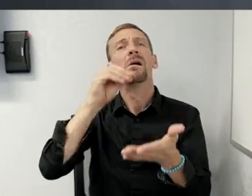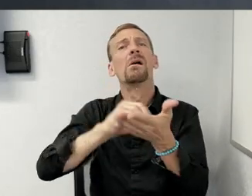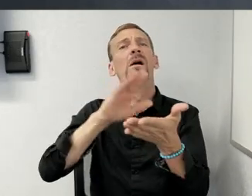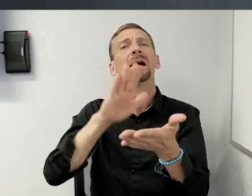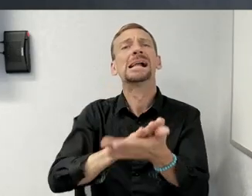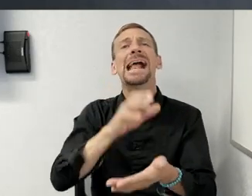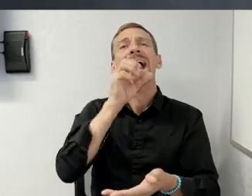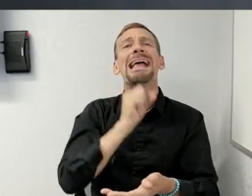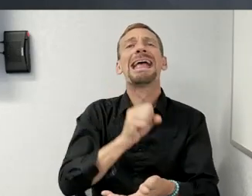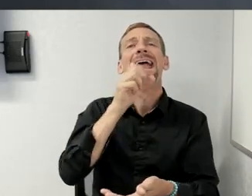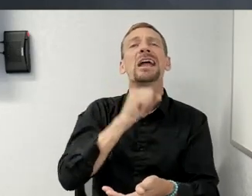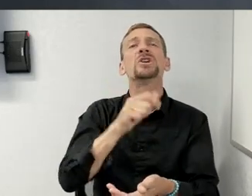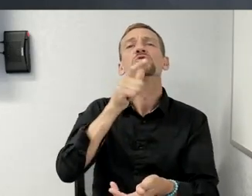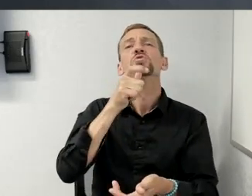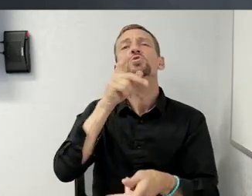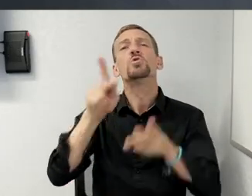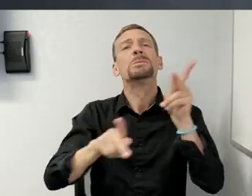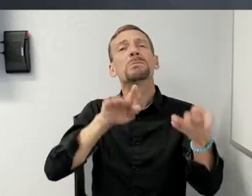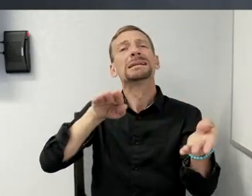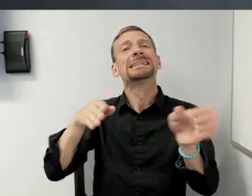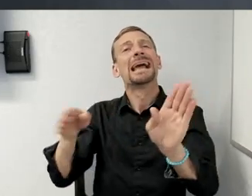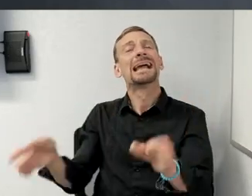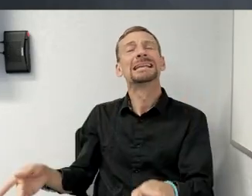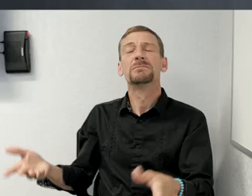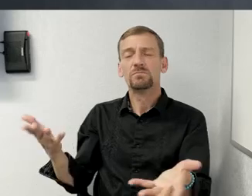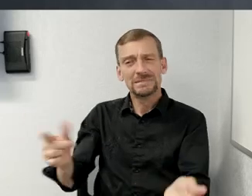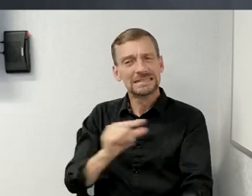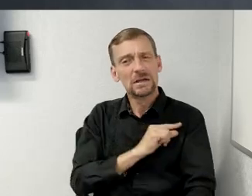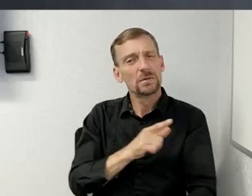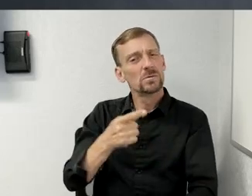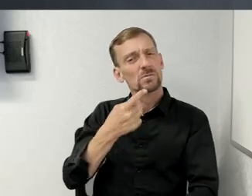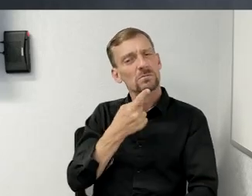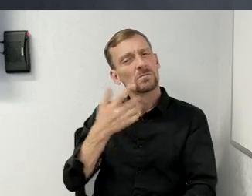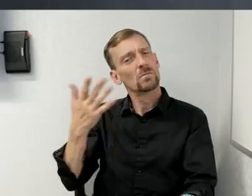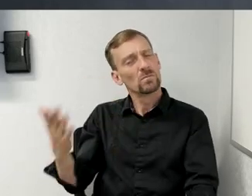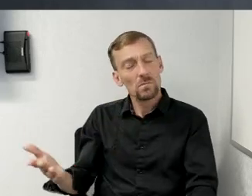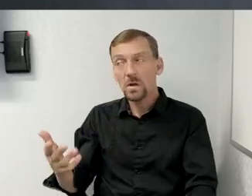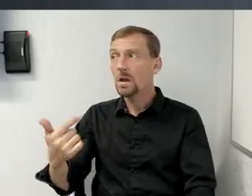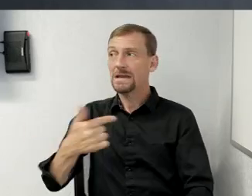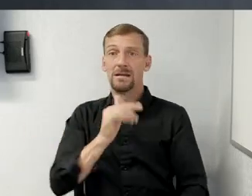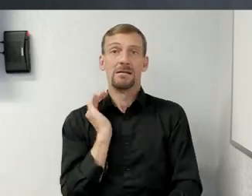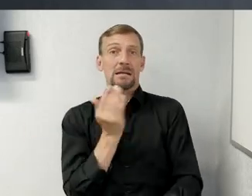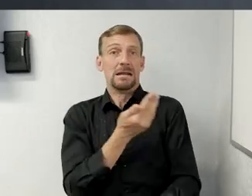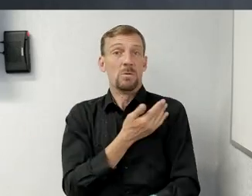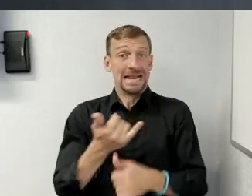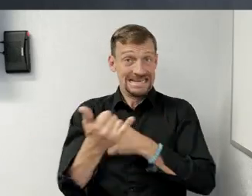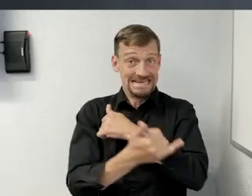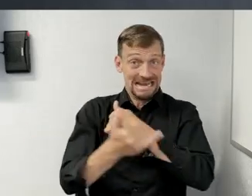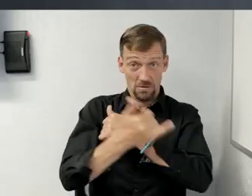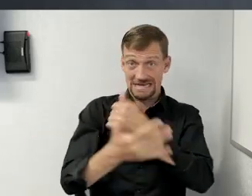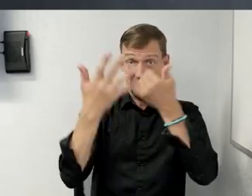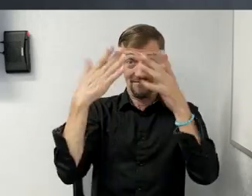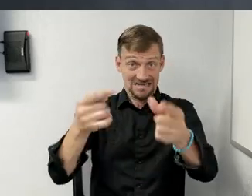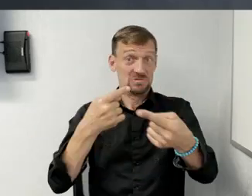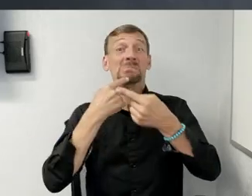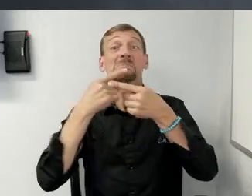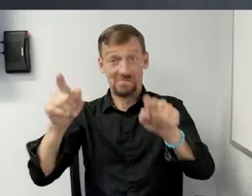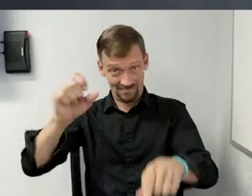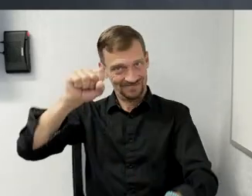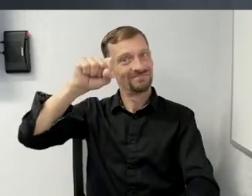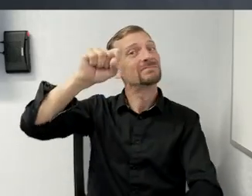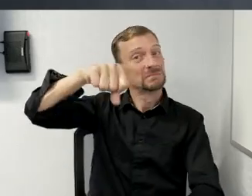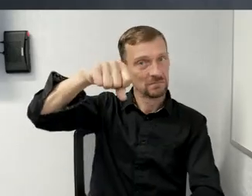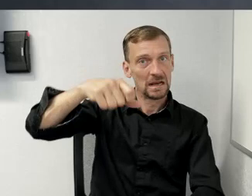people who've passed away? You know, our county actually did initially, and